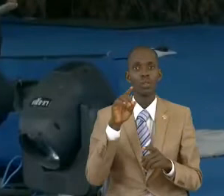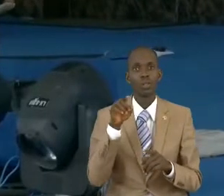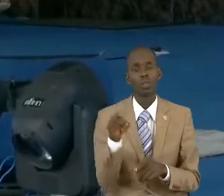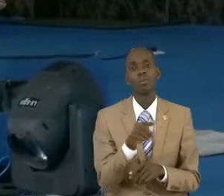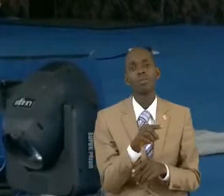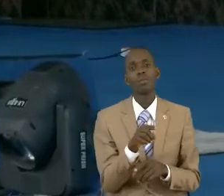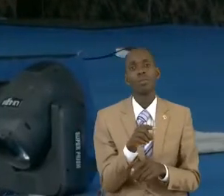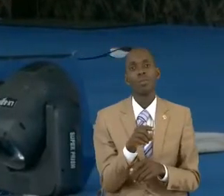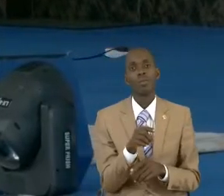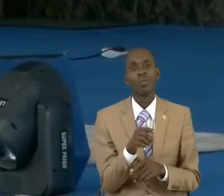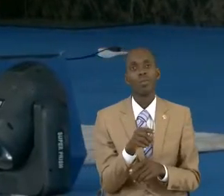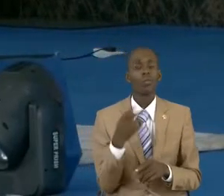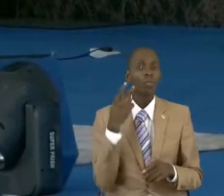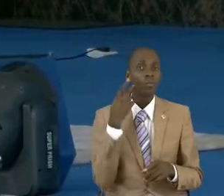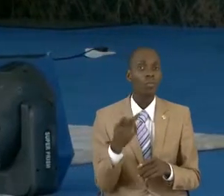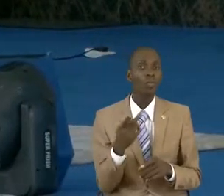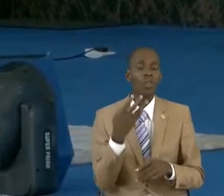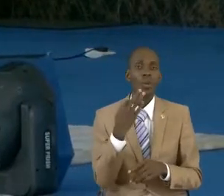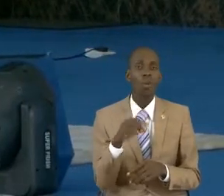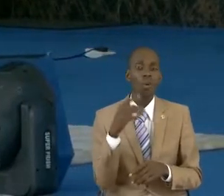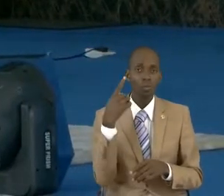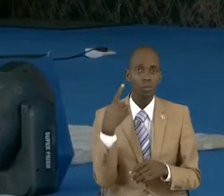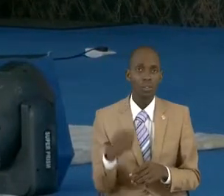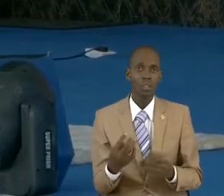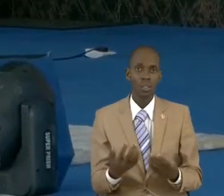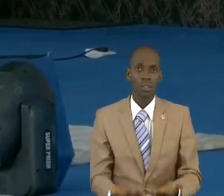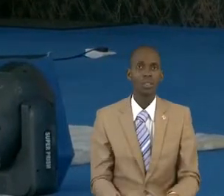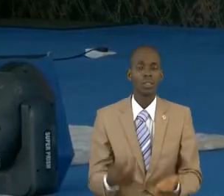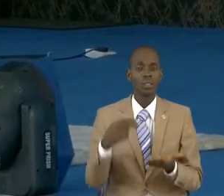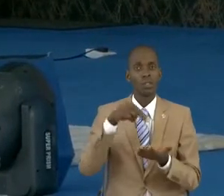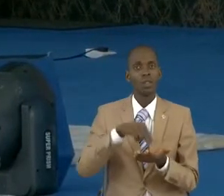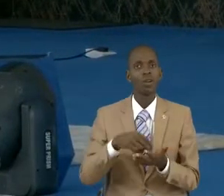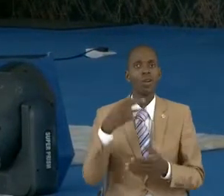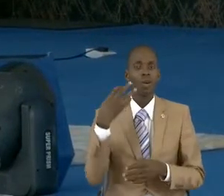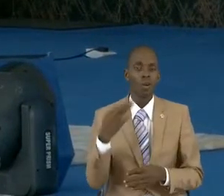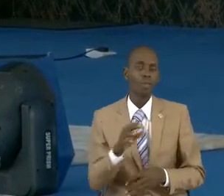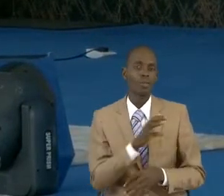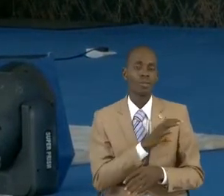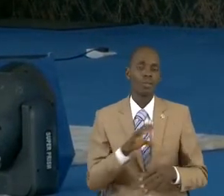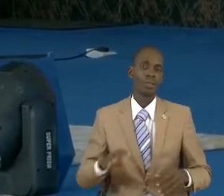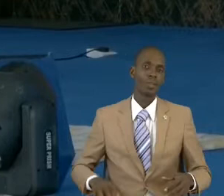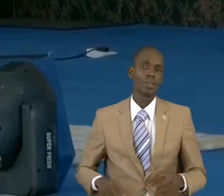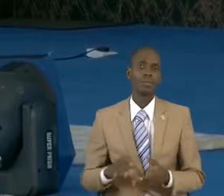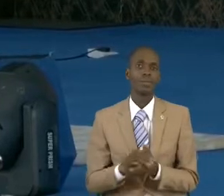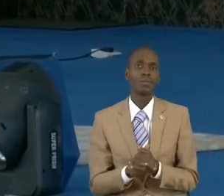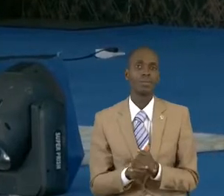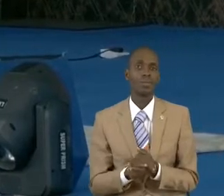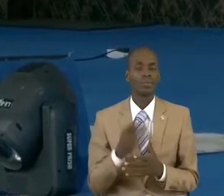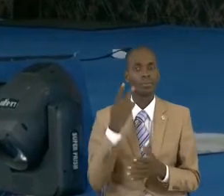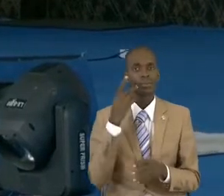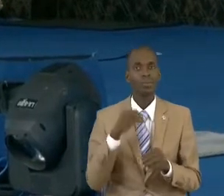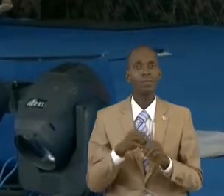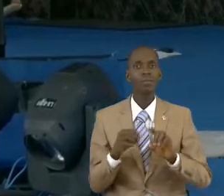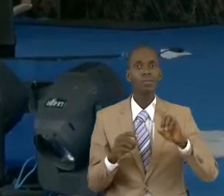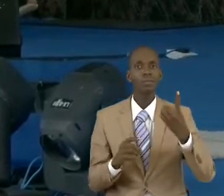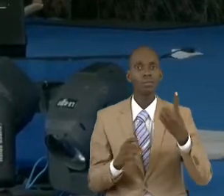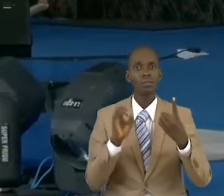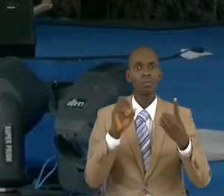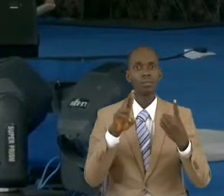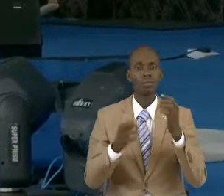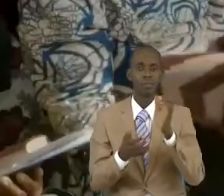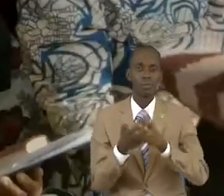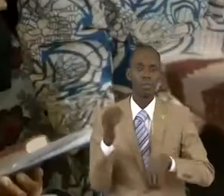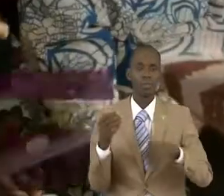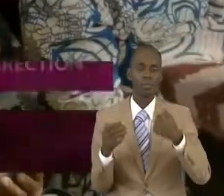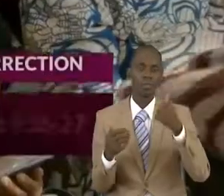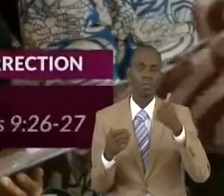of the resurrection of Christ. Look at 1 Corinthians chapter 15.